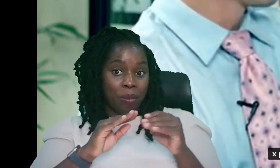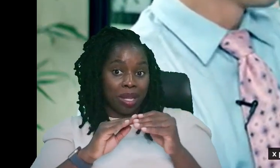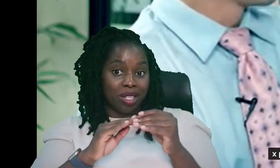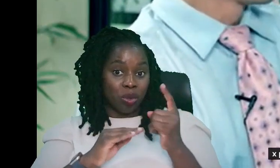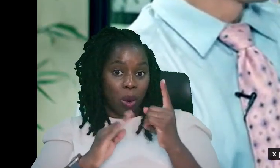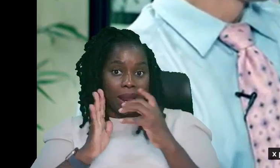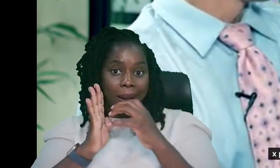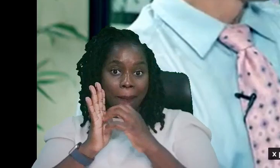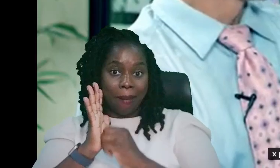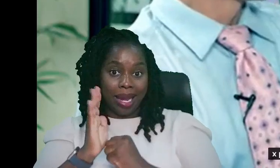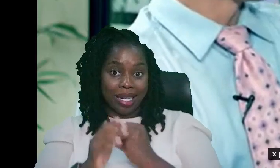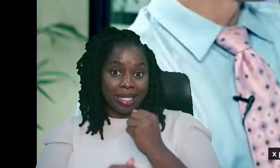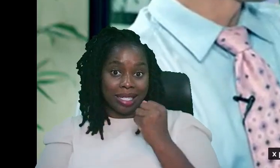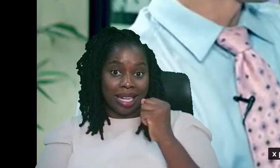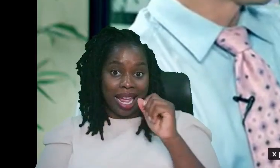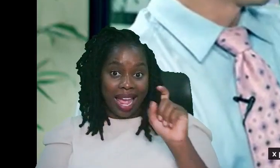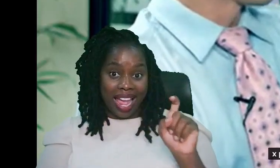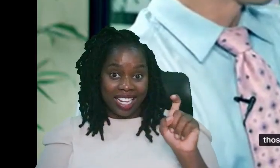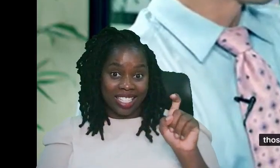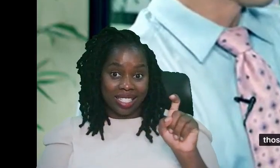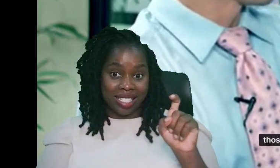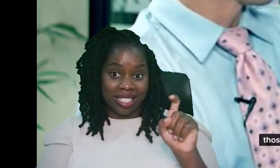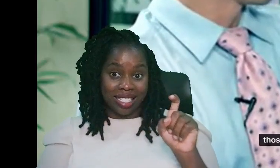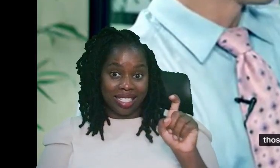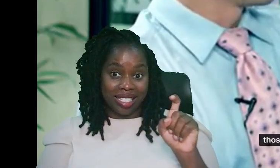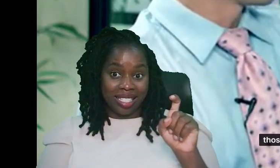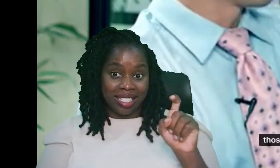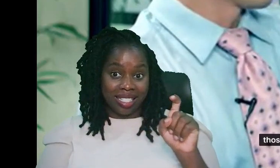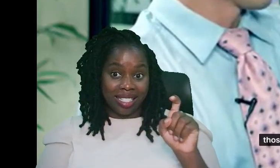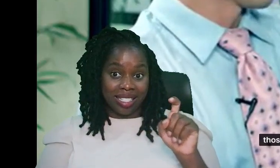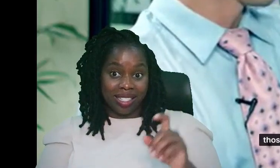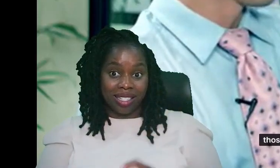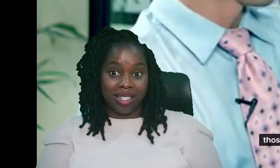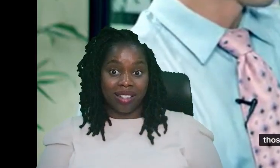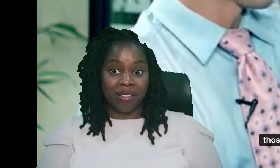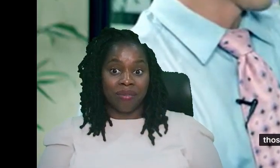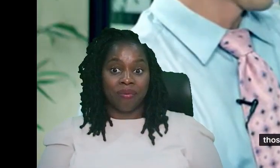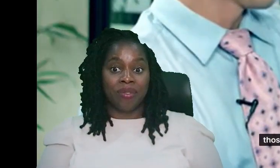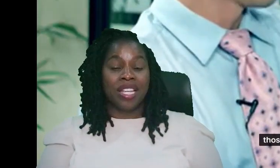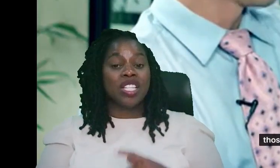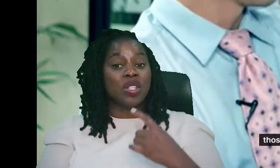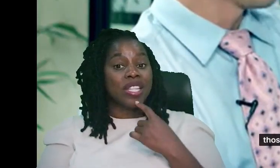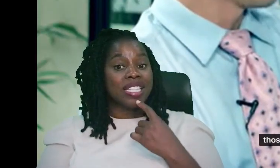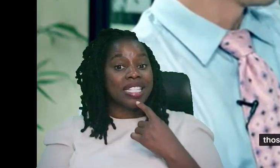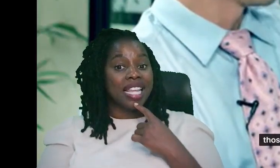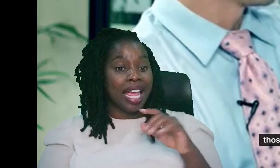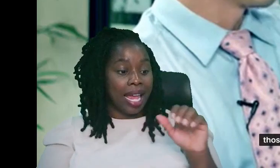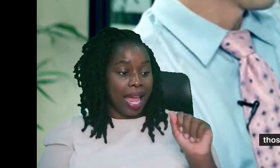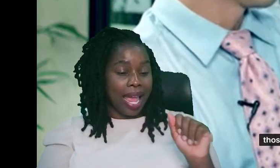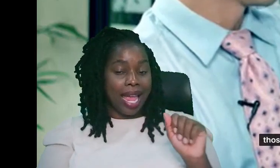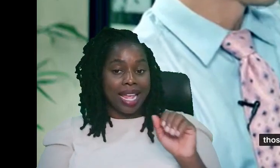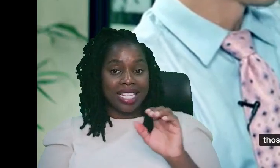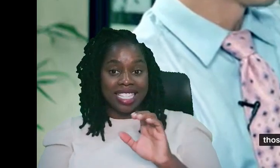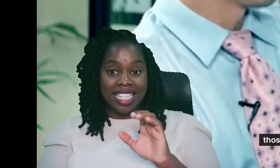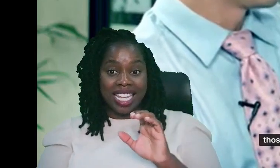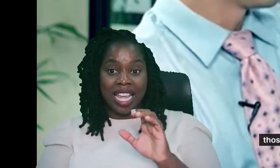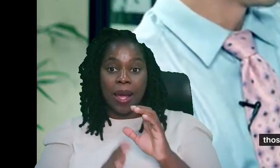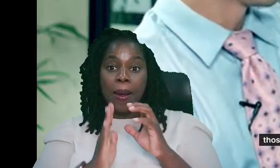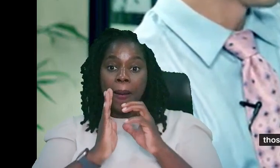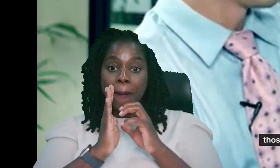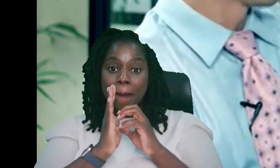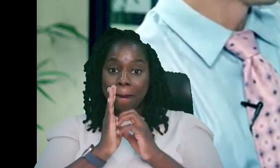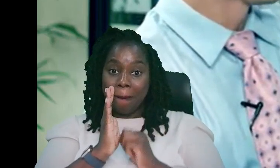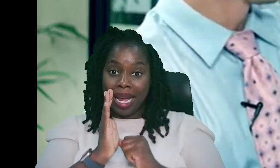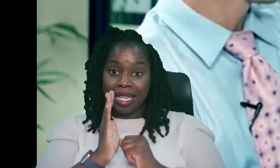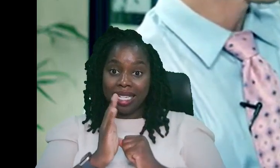x. If I substitute what those line segments used to be, that's like saying A to C minus B